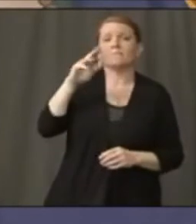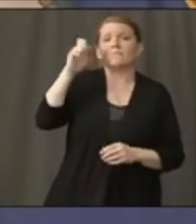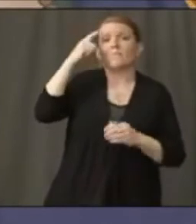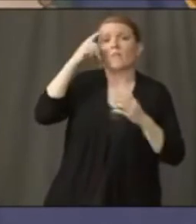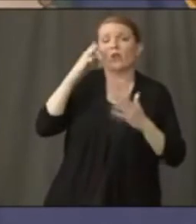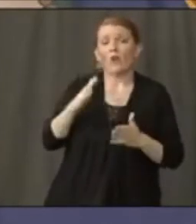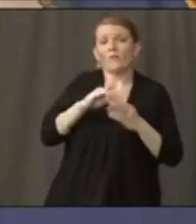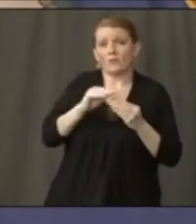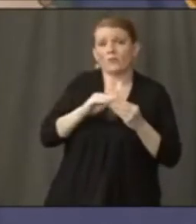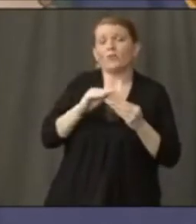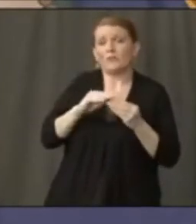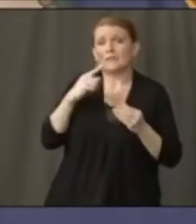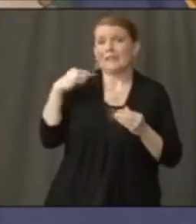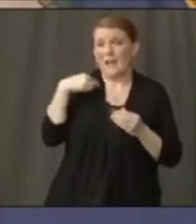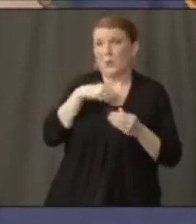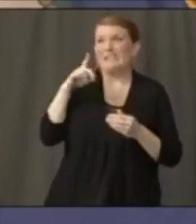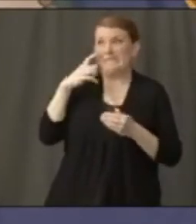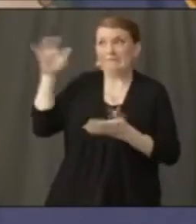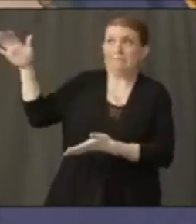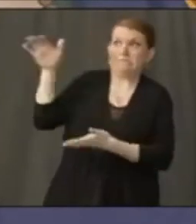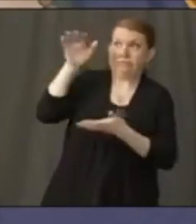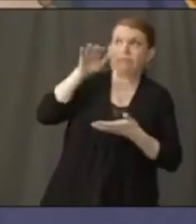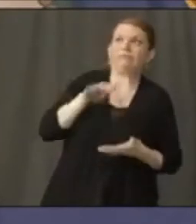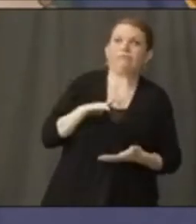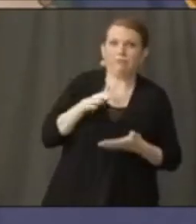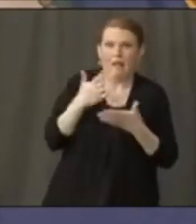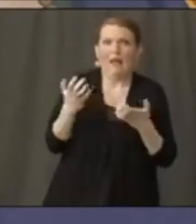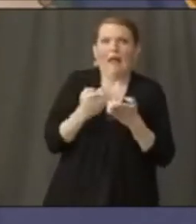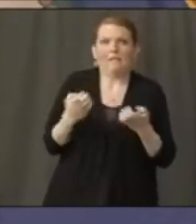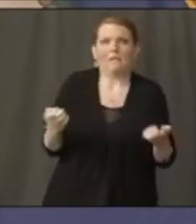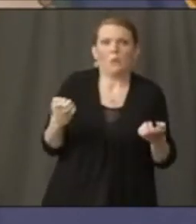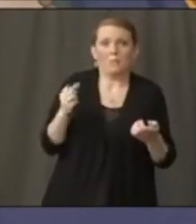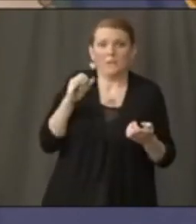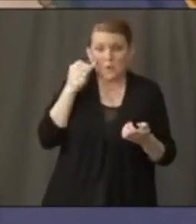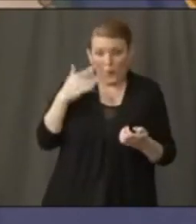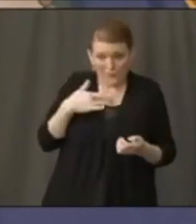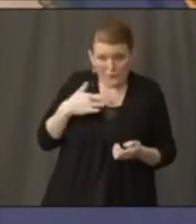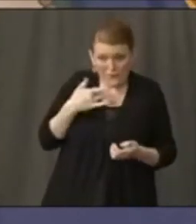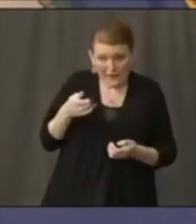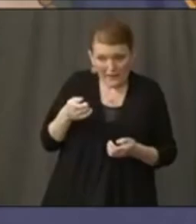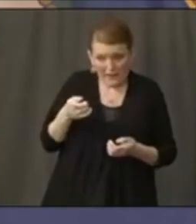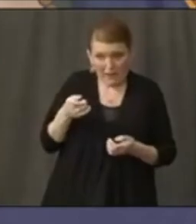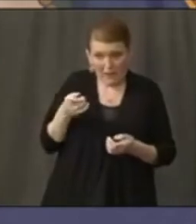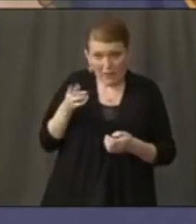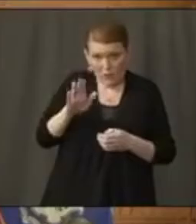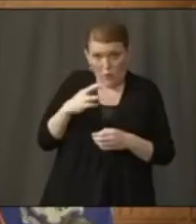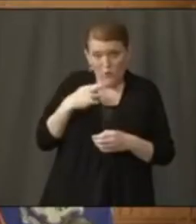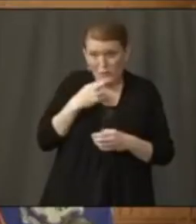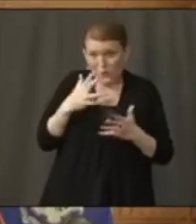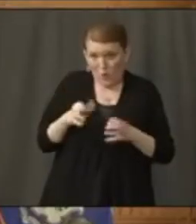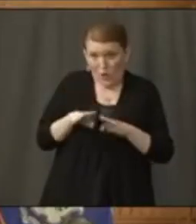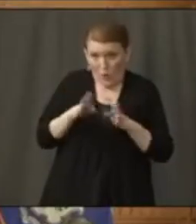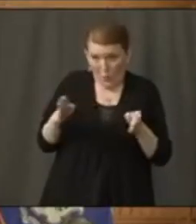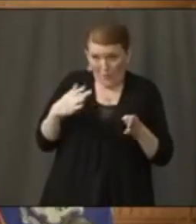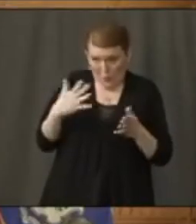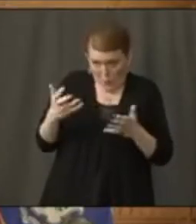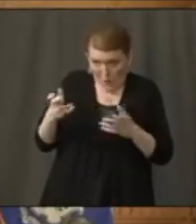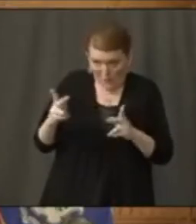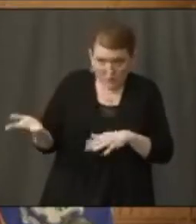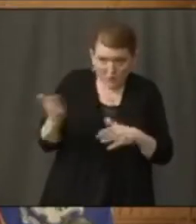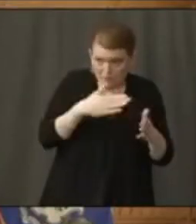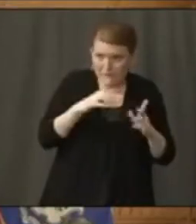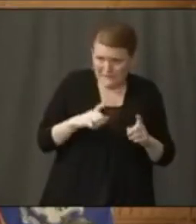their way in, I think it's not a bad thing to do. We can help you out with that. Well, thank you, Governor. We have a laser thermometer that we've been taking